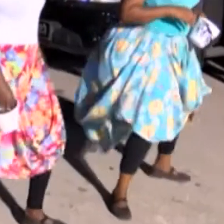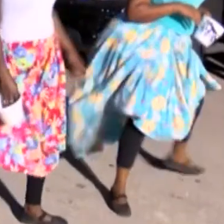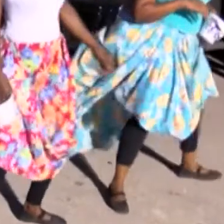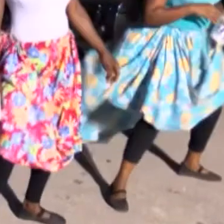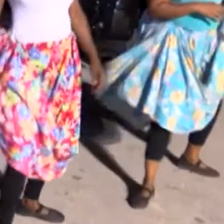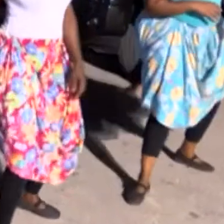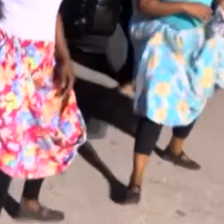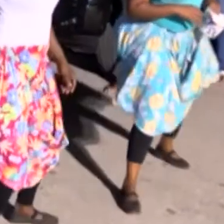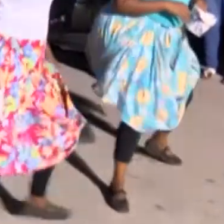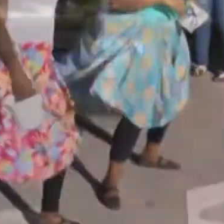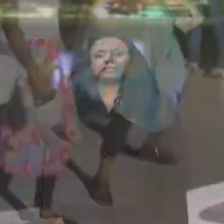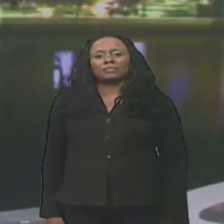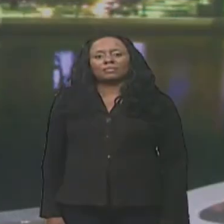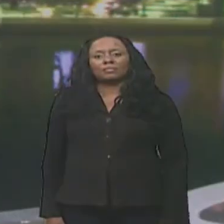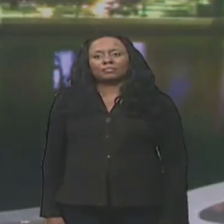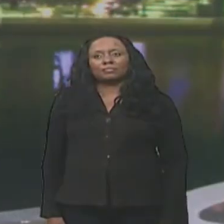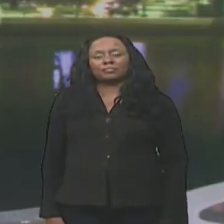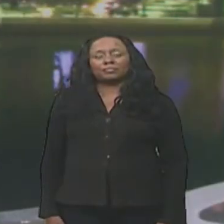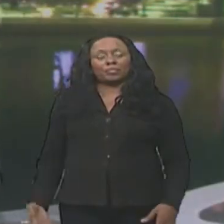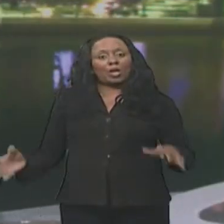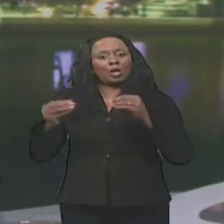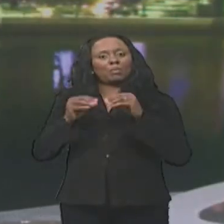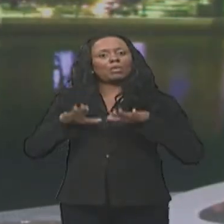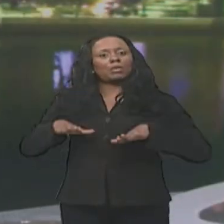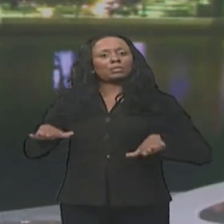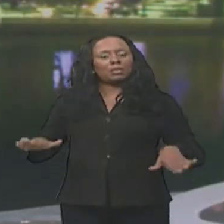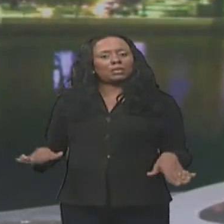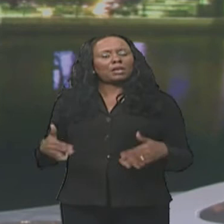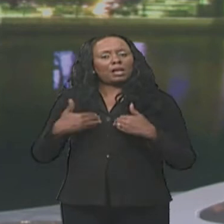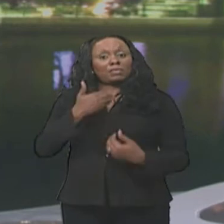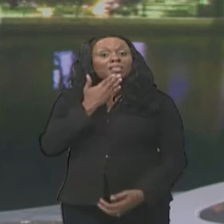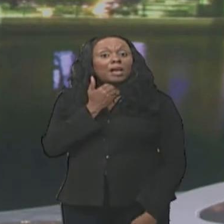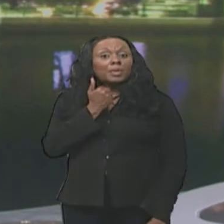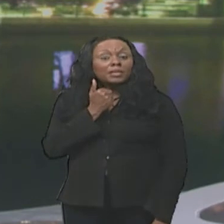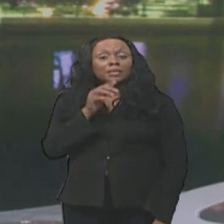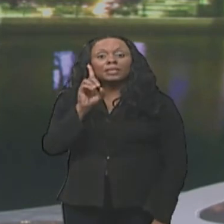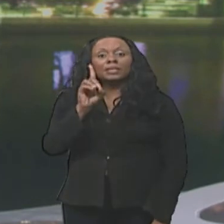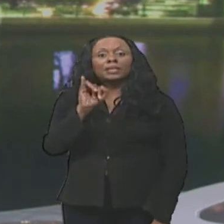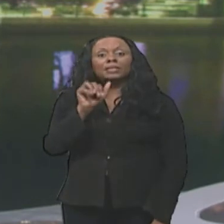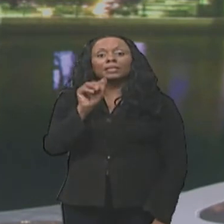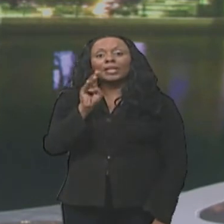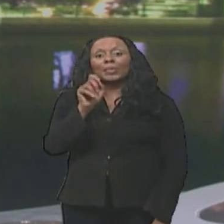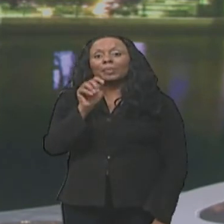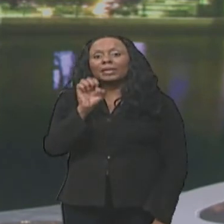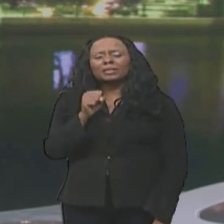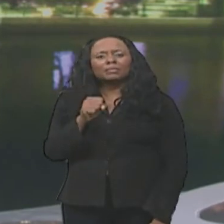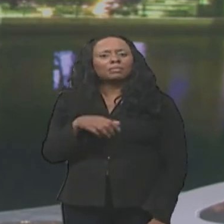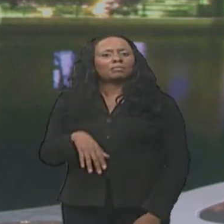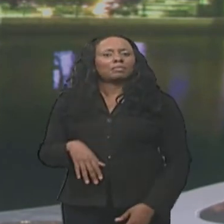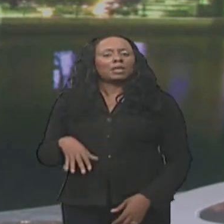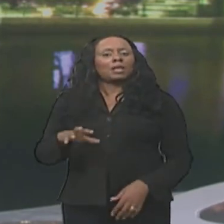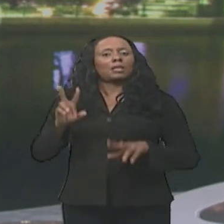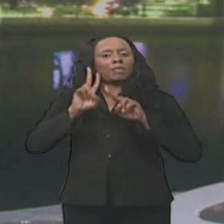Griffith, CBC News. Thanks, Sharika. More children are being diagnosed with diabetes in Barbados.